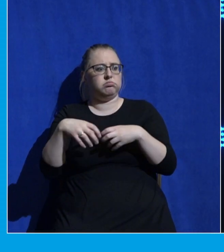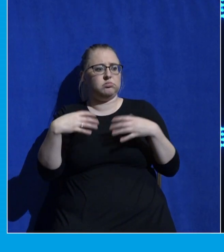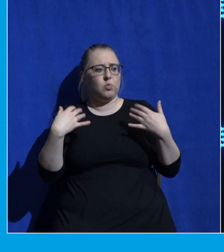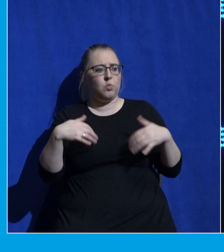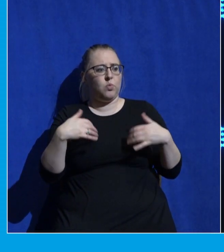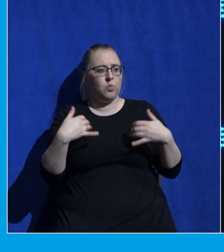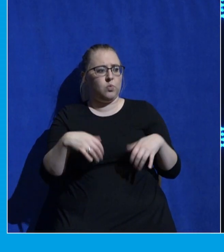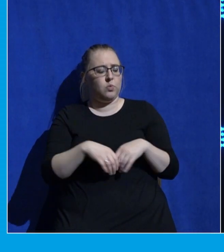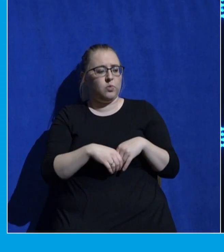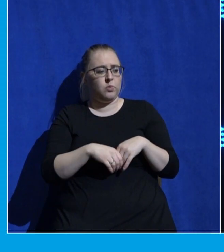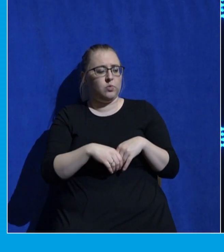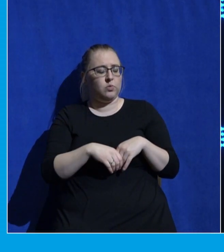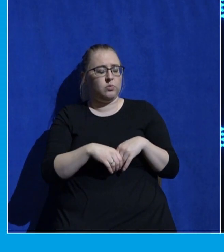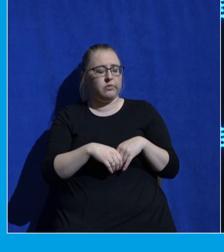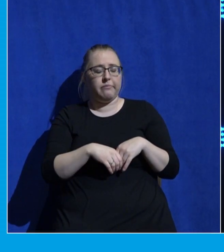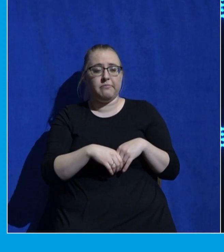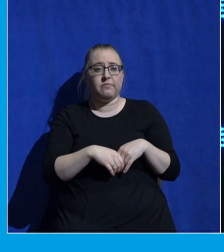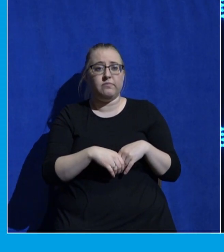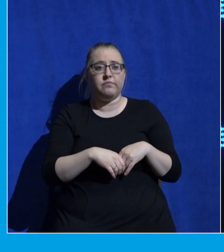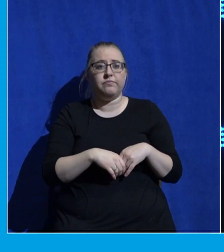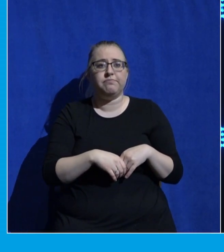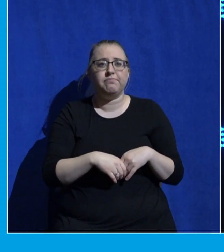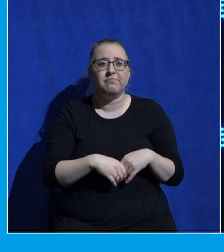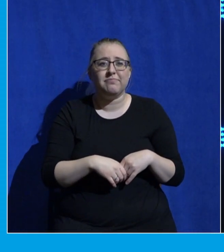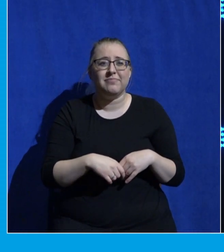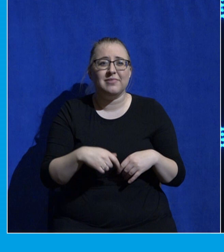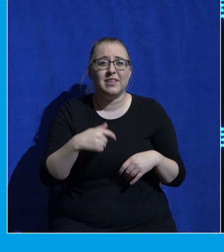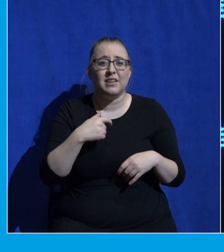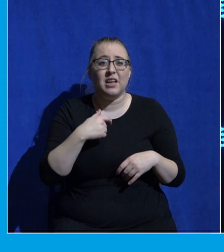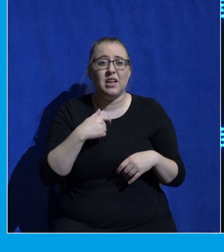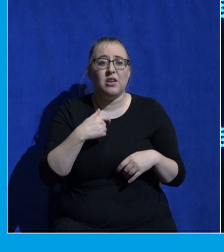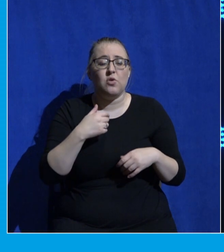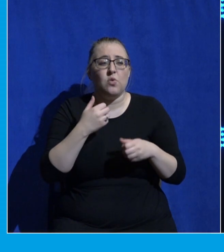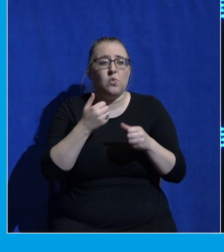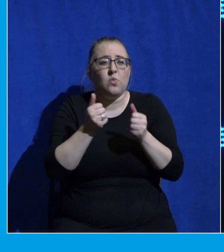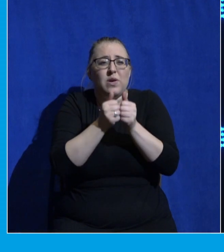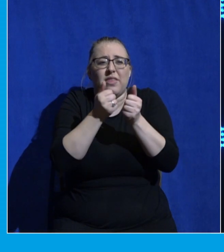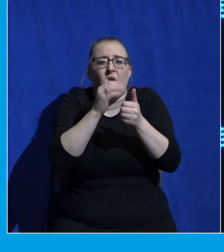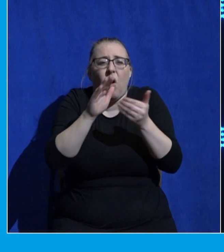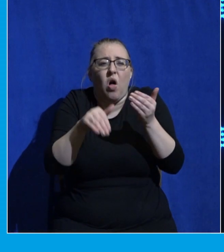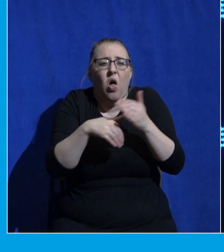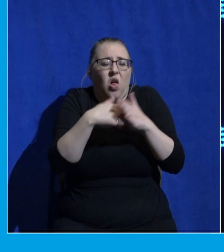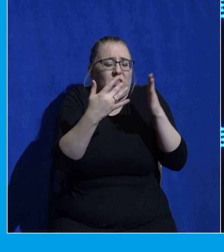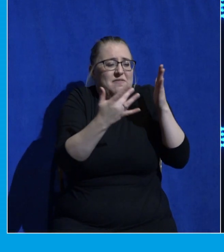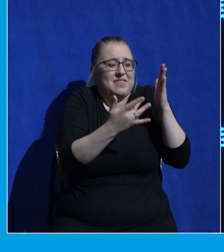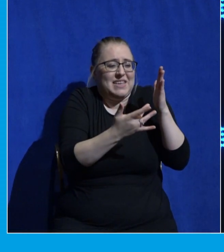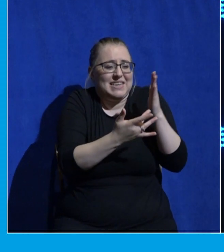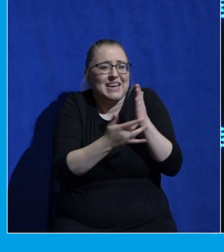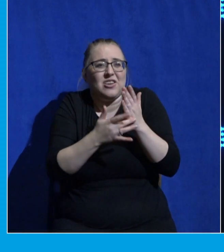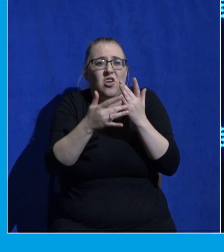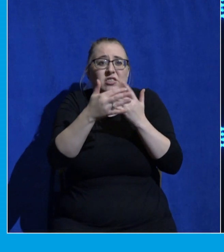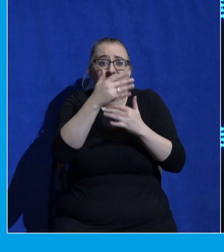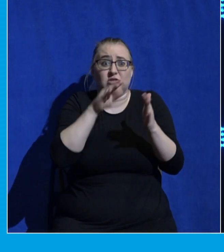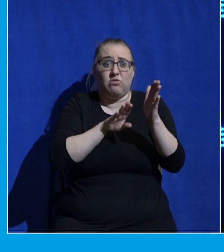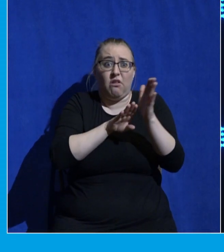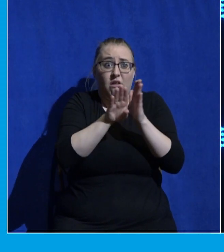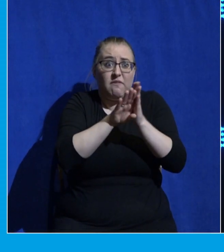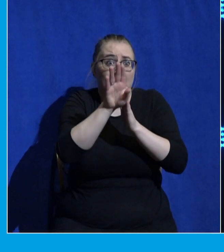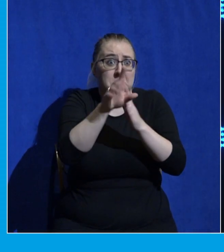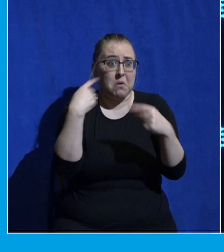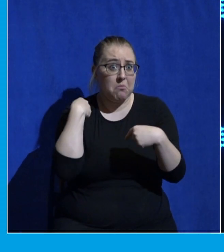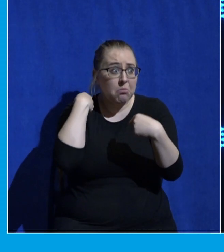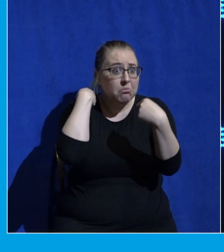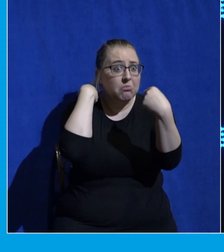What astounds me is that with all the technological and social advances that we've made in human